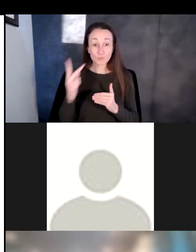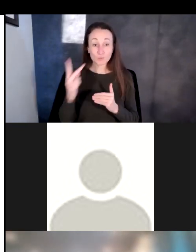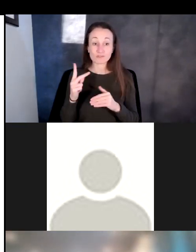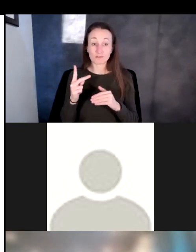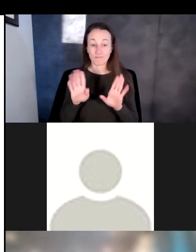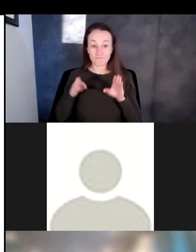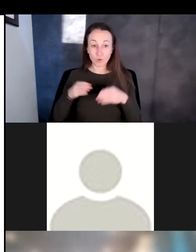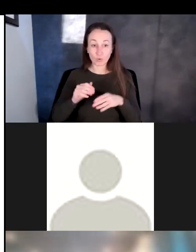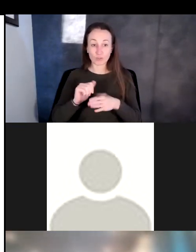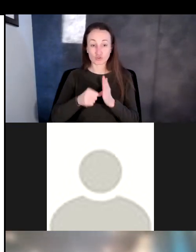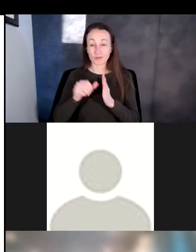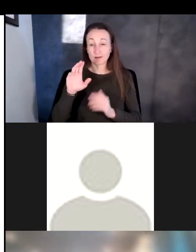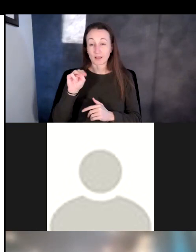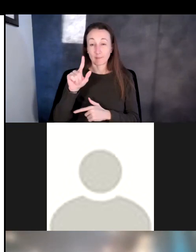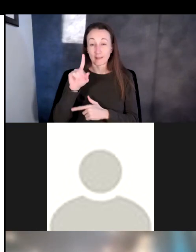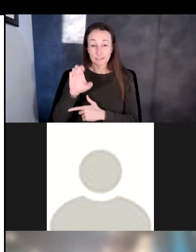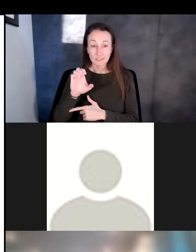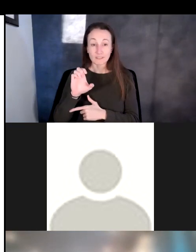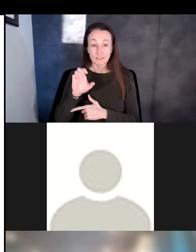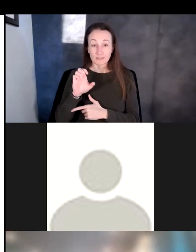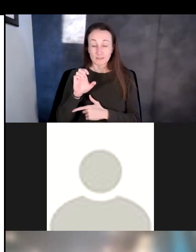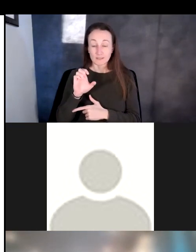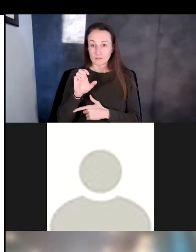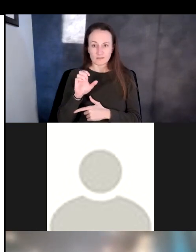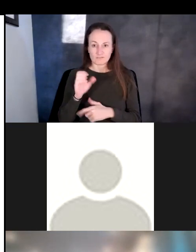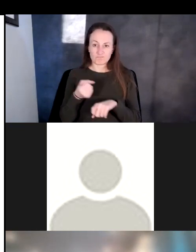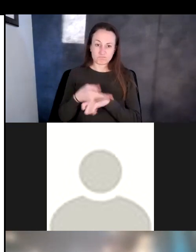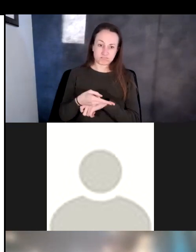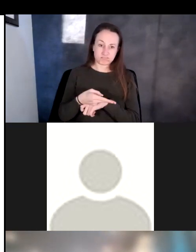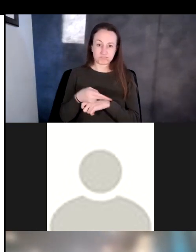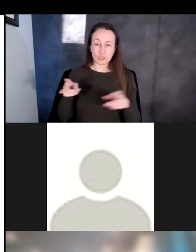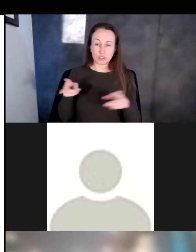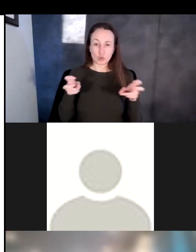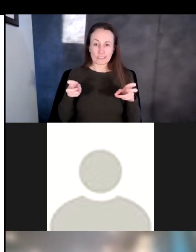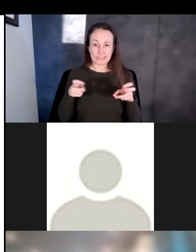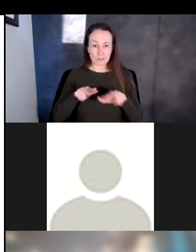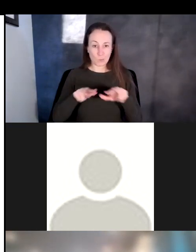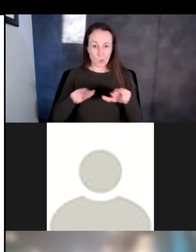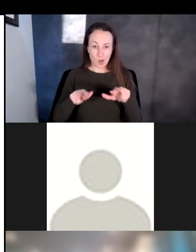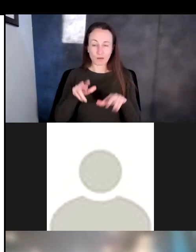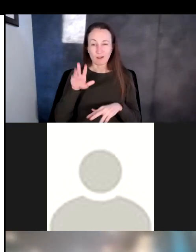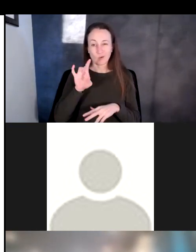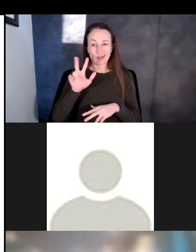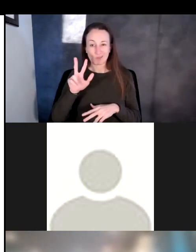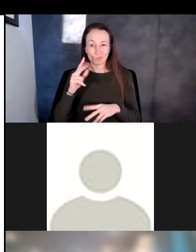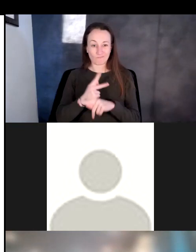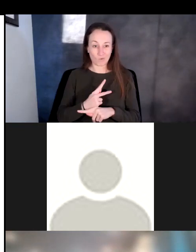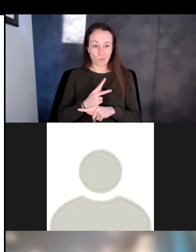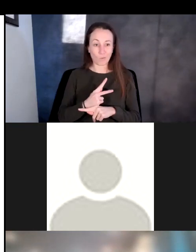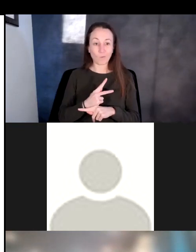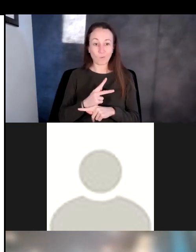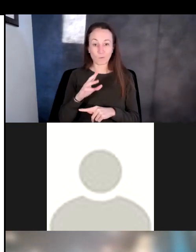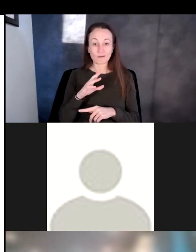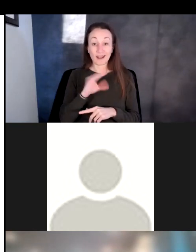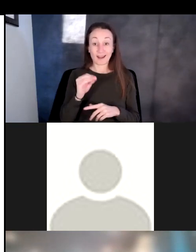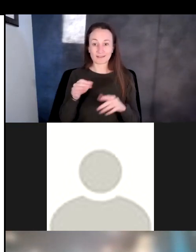by 83-fold. It outperforms the MLDE, the standard version, by around 10-fold. And just